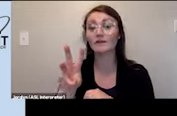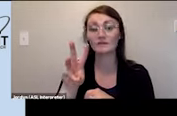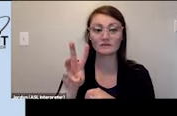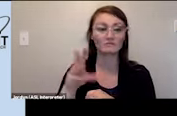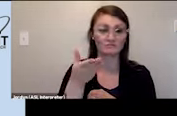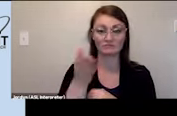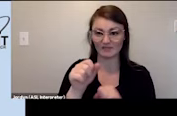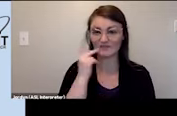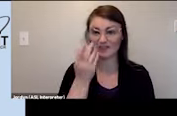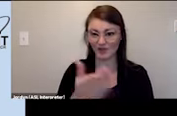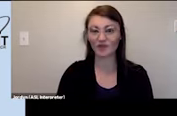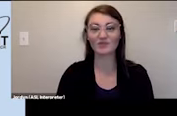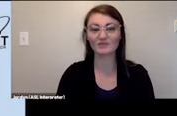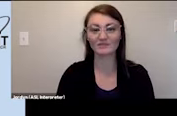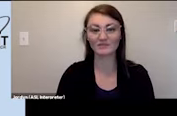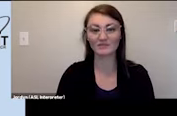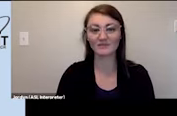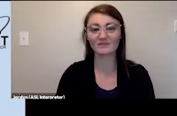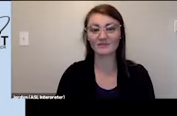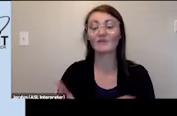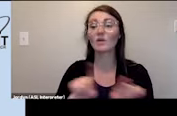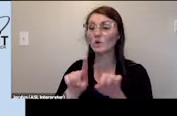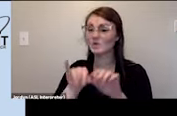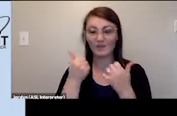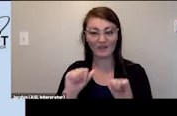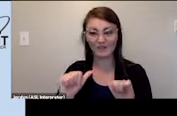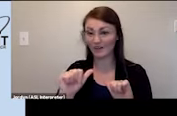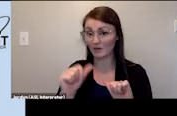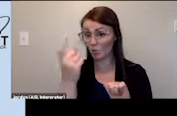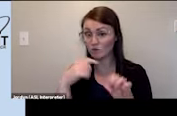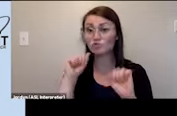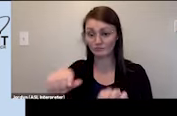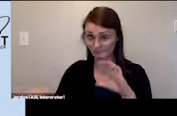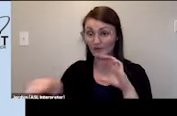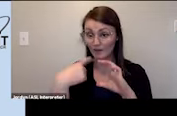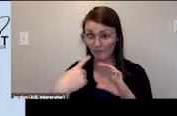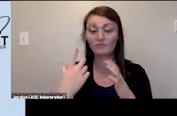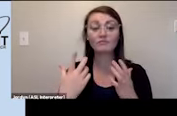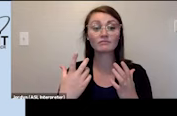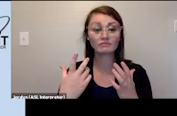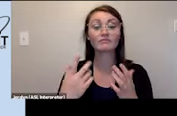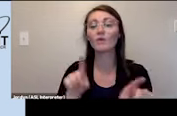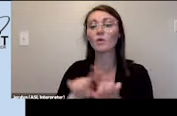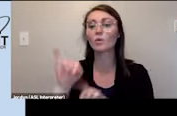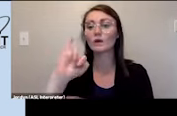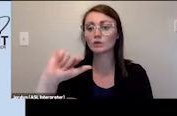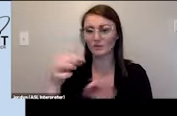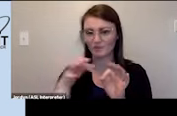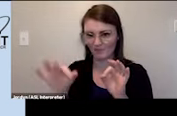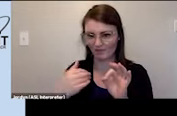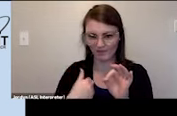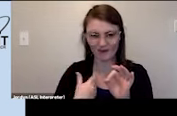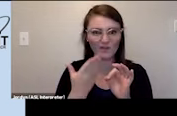www.orbitresearch.com. You can email us at information@orbitresearch.com. And our Facebook and Instagram links are